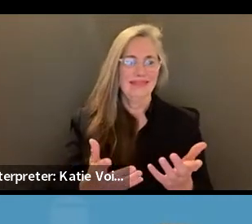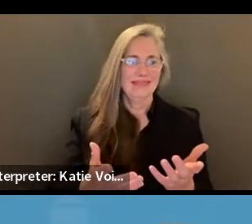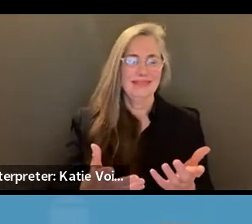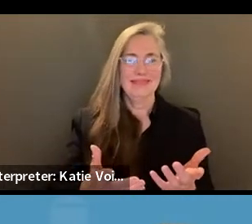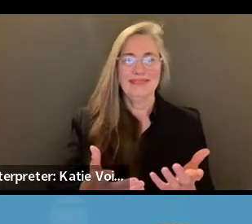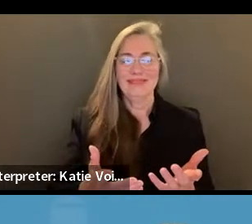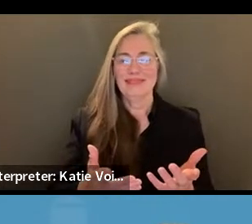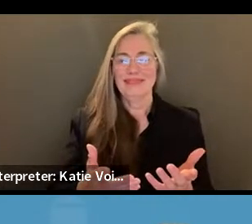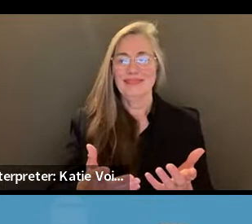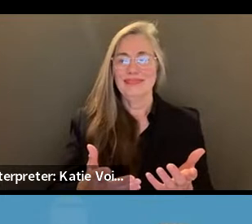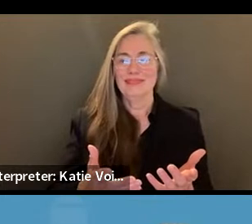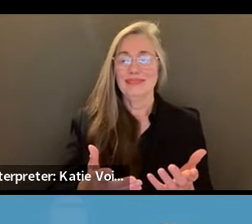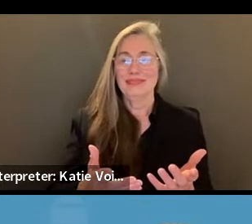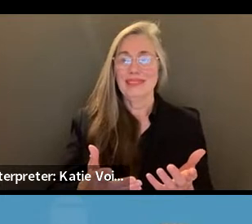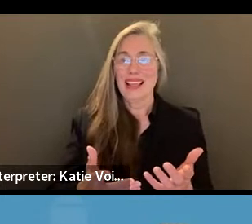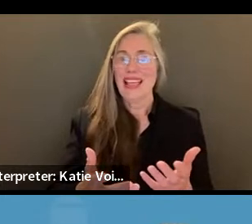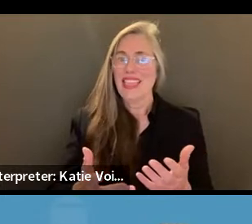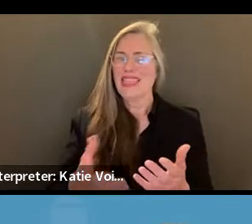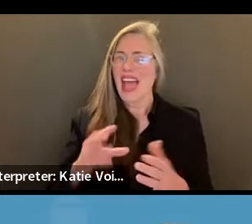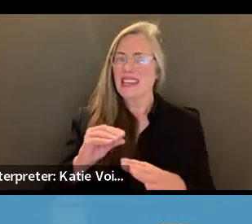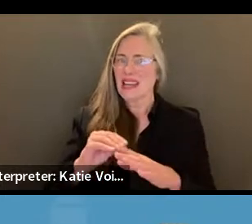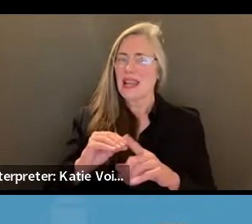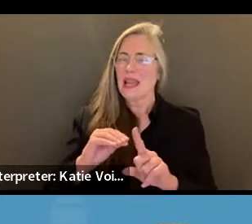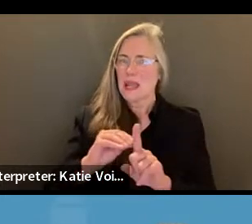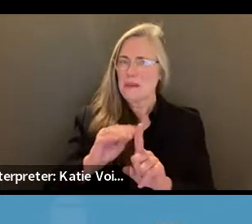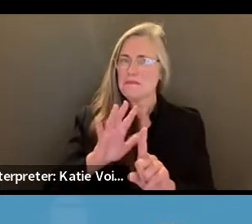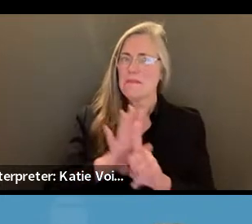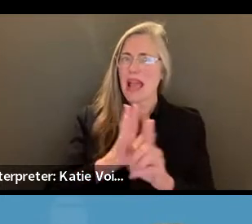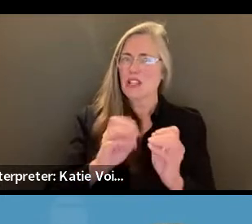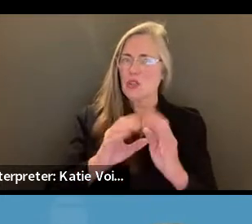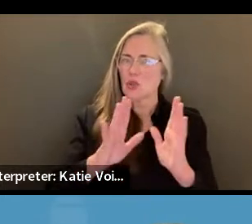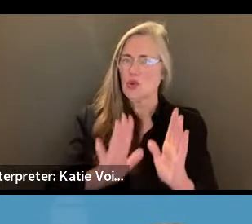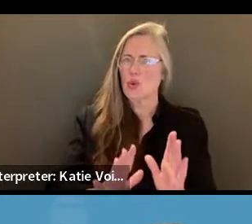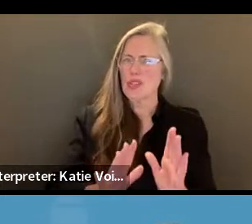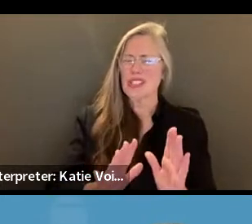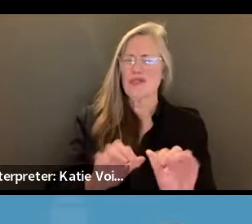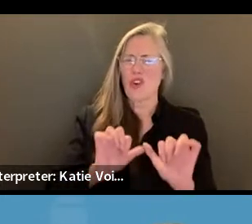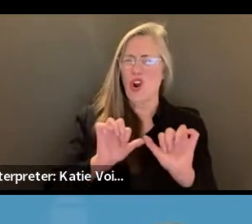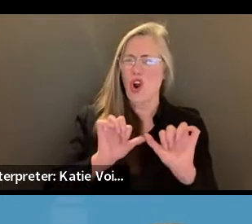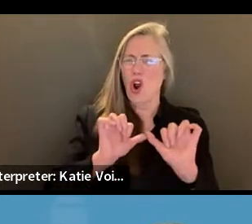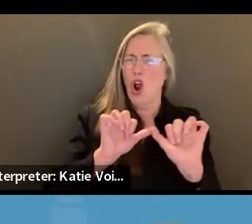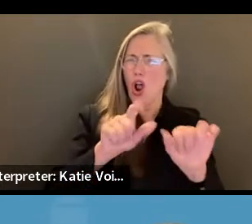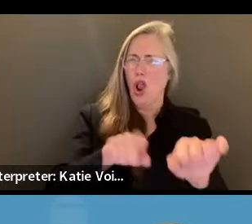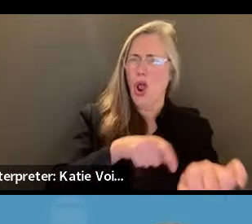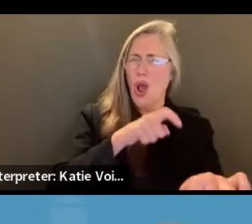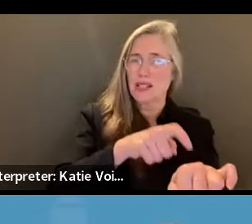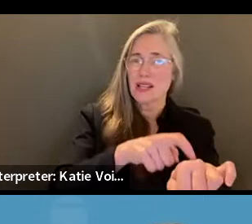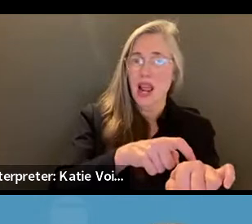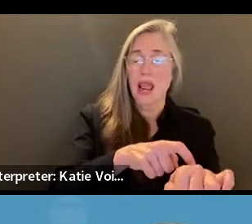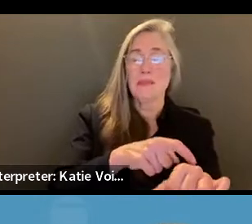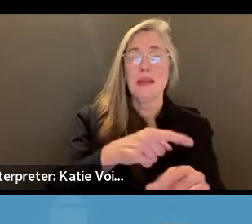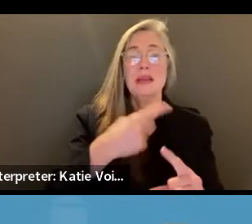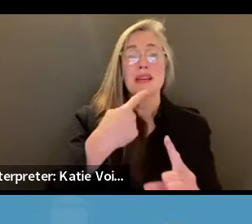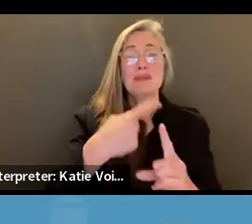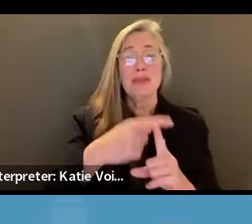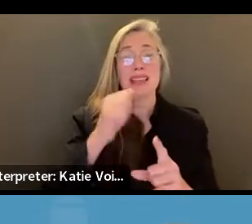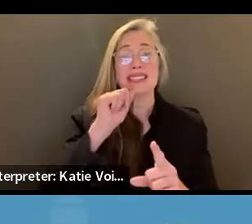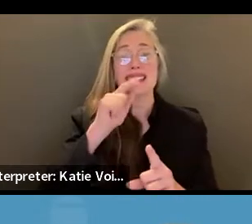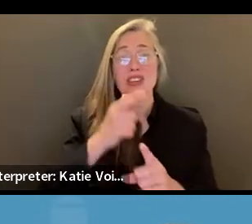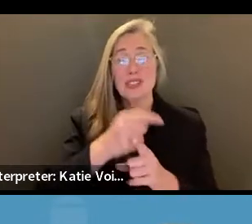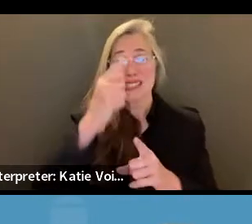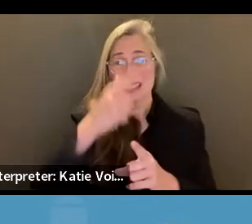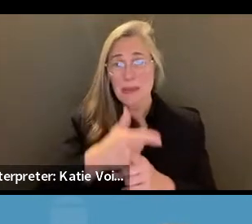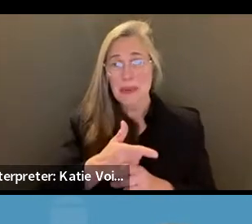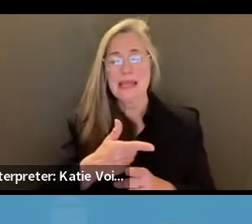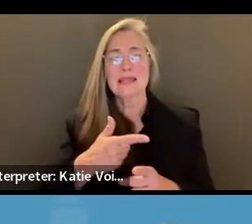something that has a long-lasting impact on our students and their siblings and their families and the caregivers. When